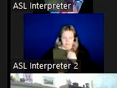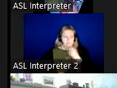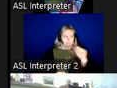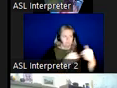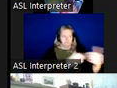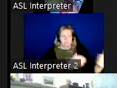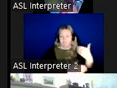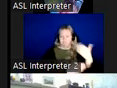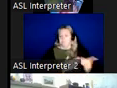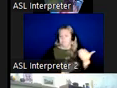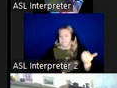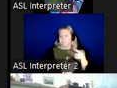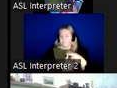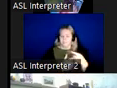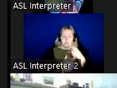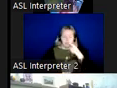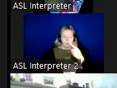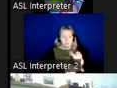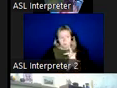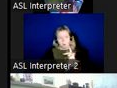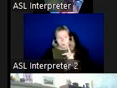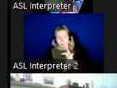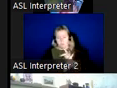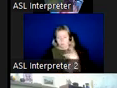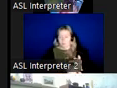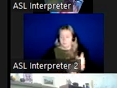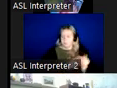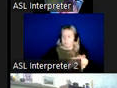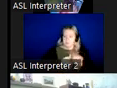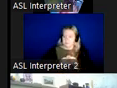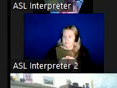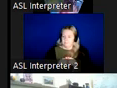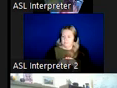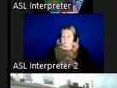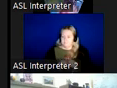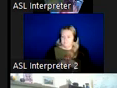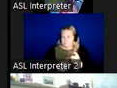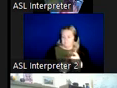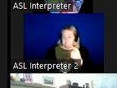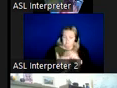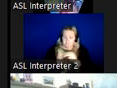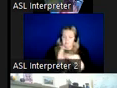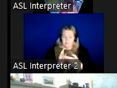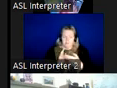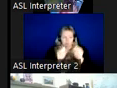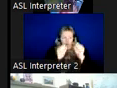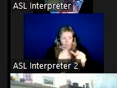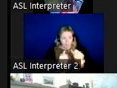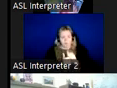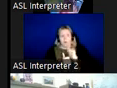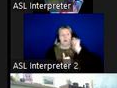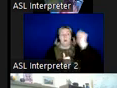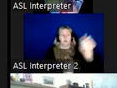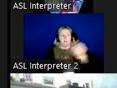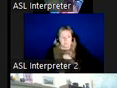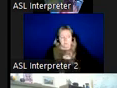check it in and out the same as you would if you had visited the St. John's Library, so which is really nice.